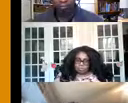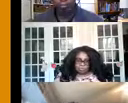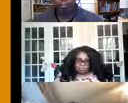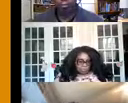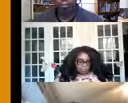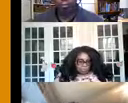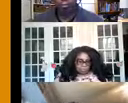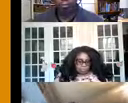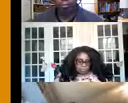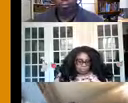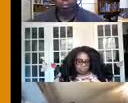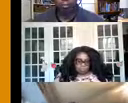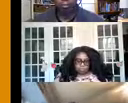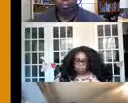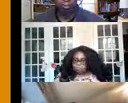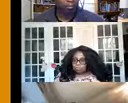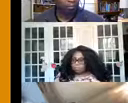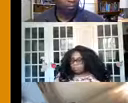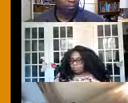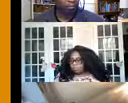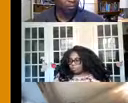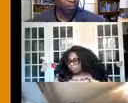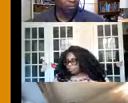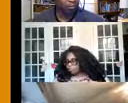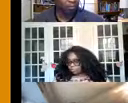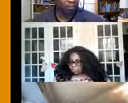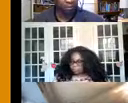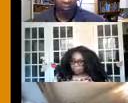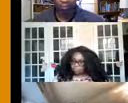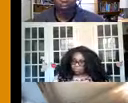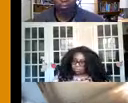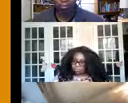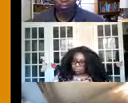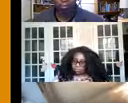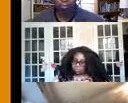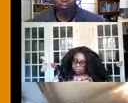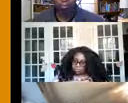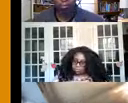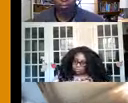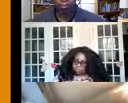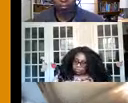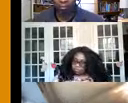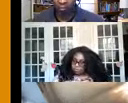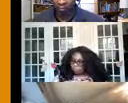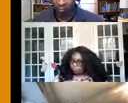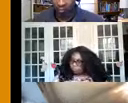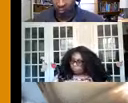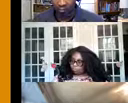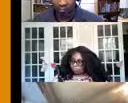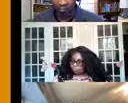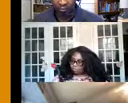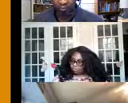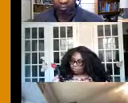so it's focused on remediation of math and English.